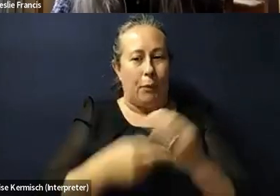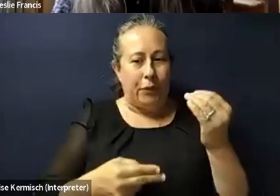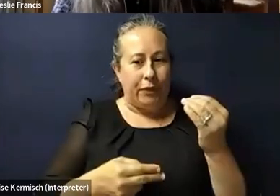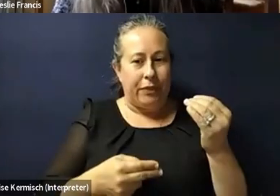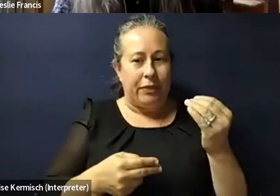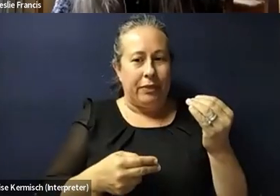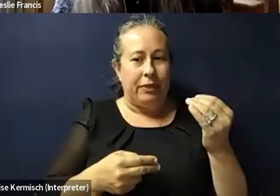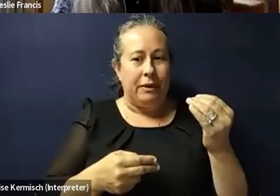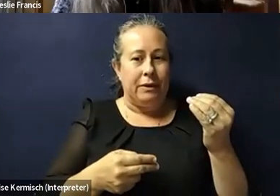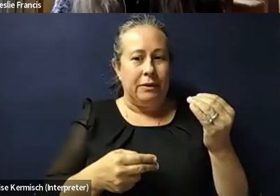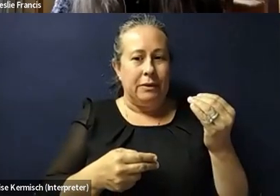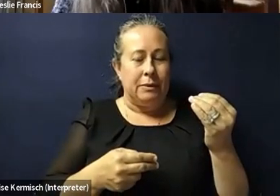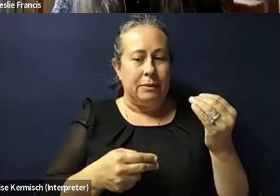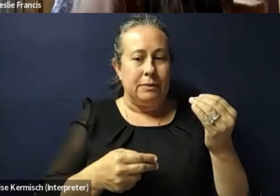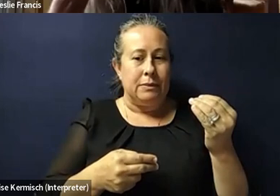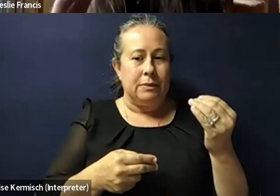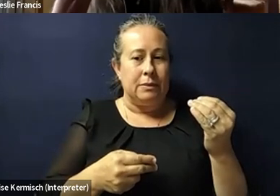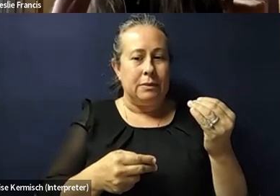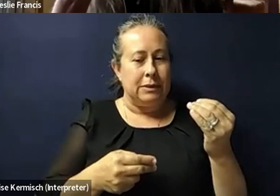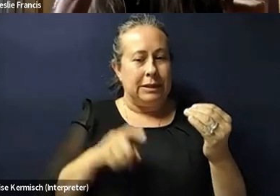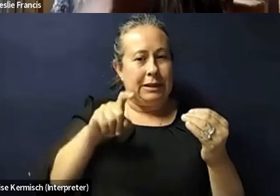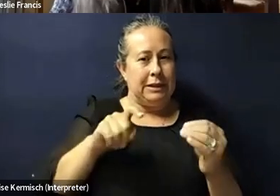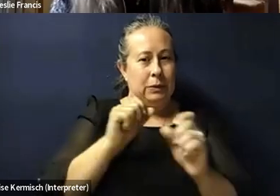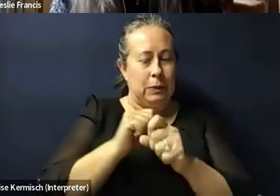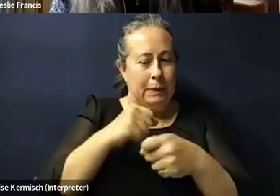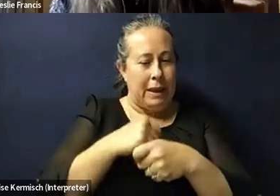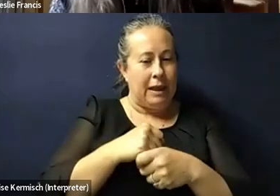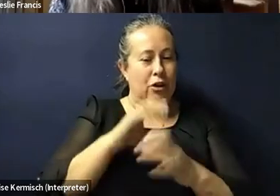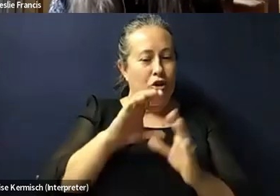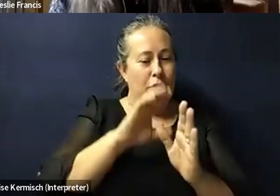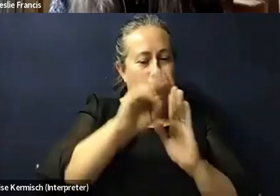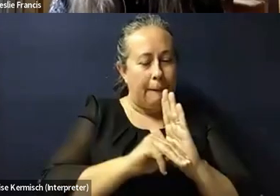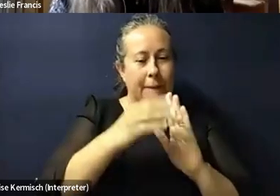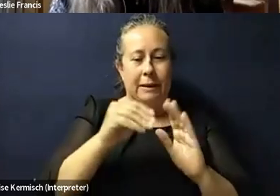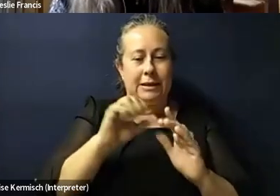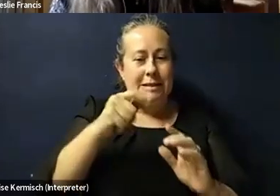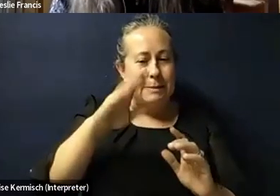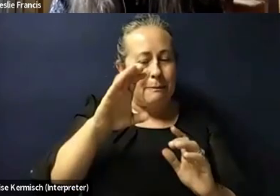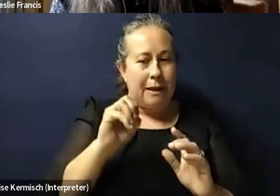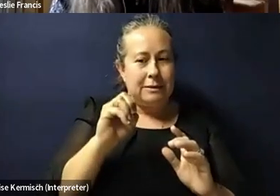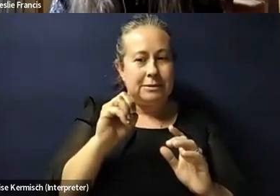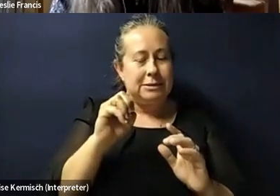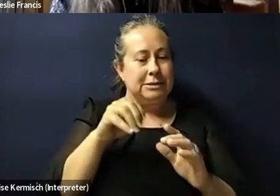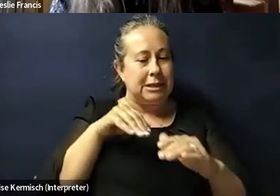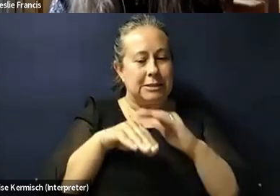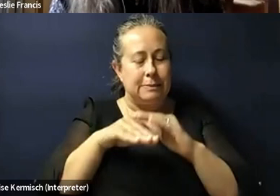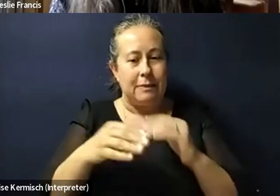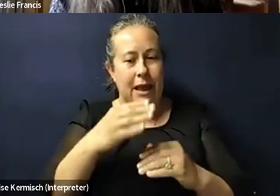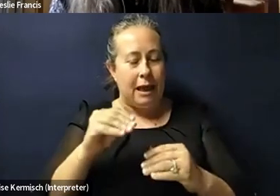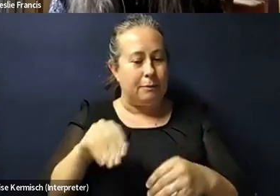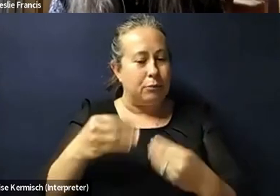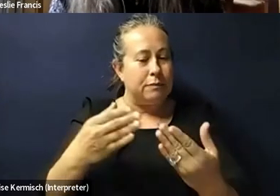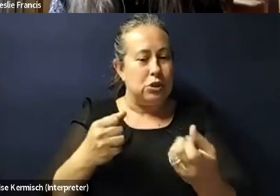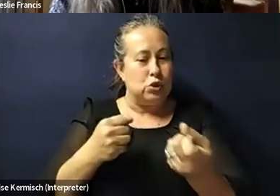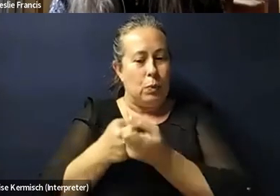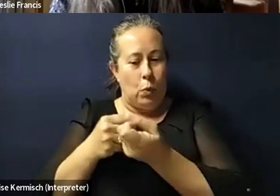make curricula and spaces accessible to everyone, but we also need to provide people with the supports that